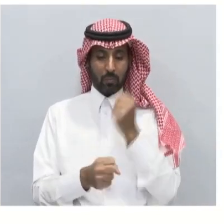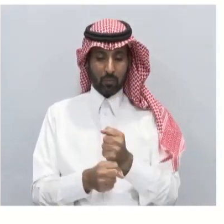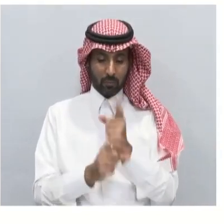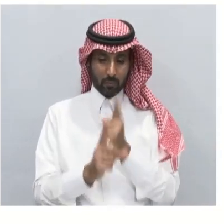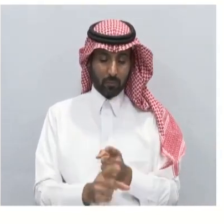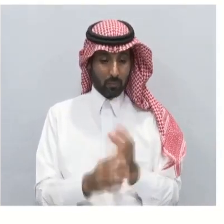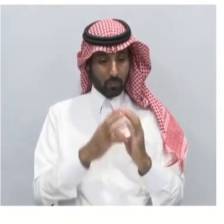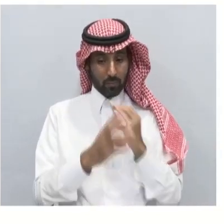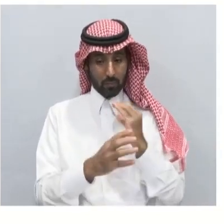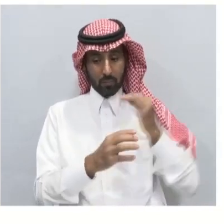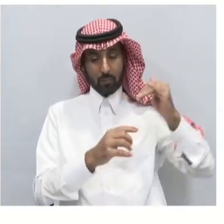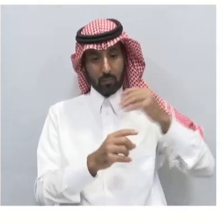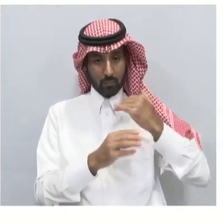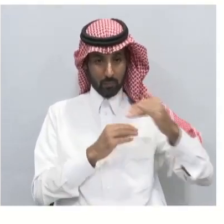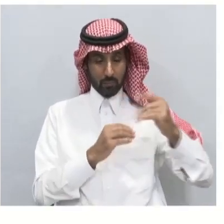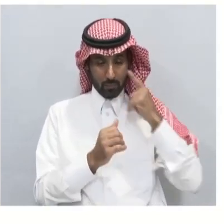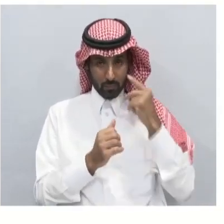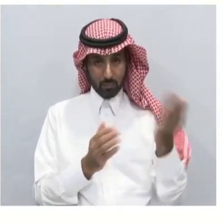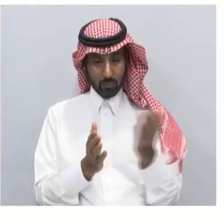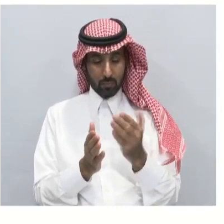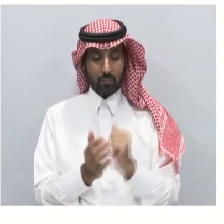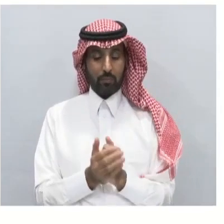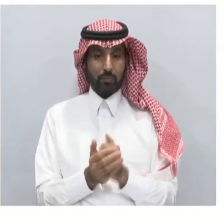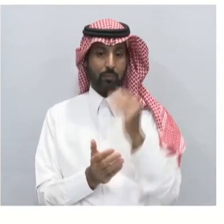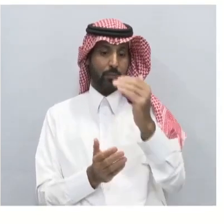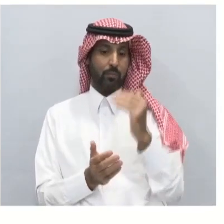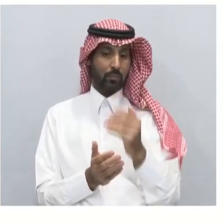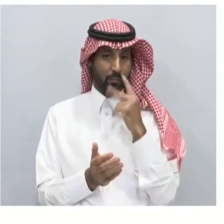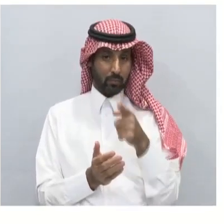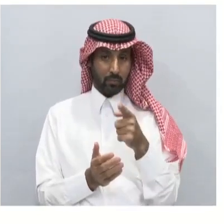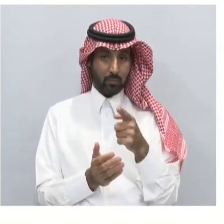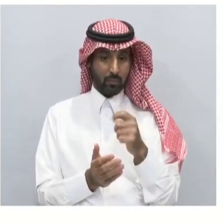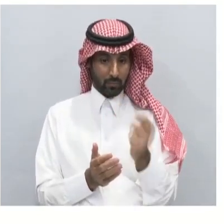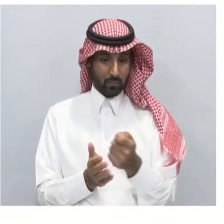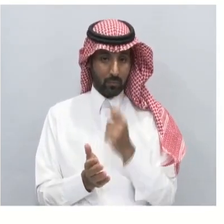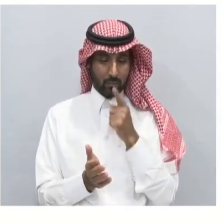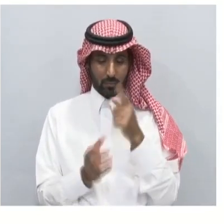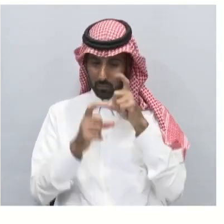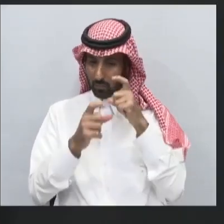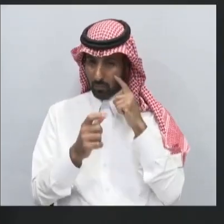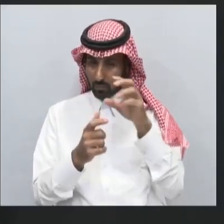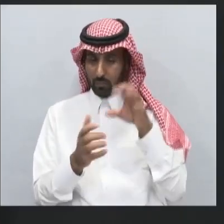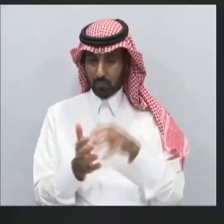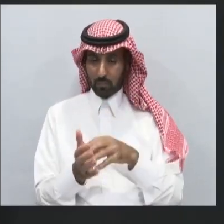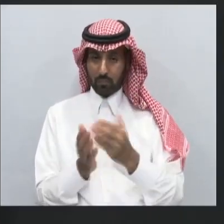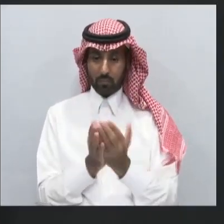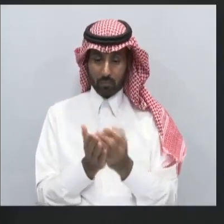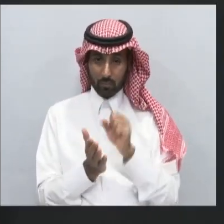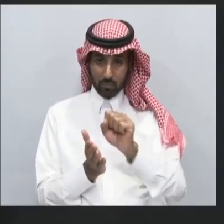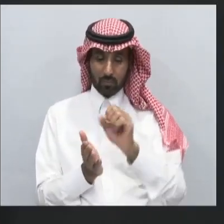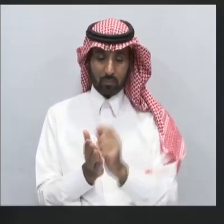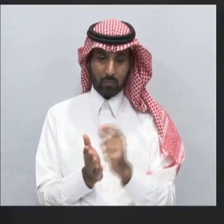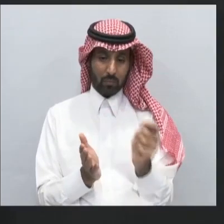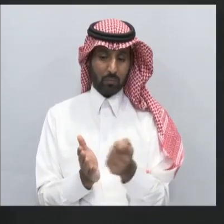a bus. Look at the rest of the examples. If you haven't done it, please pause the video and do it. Try to